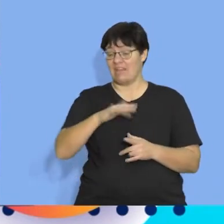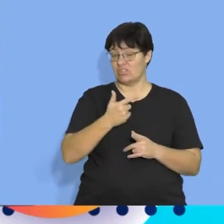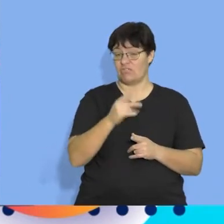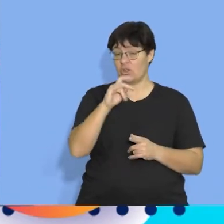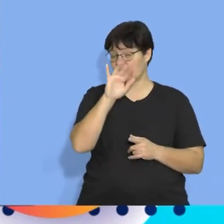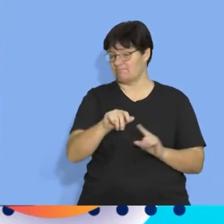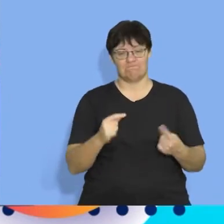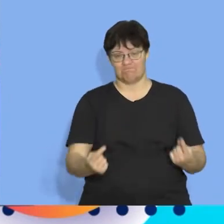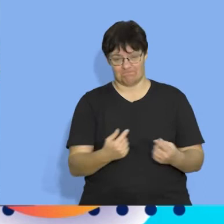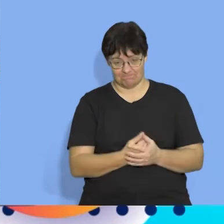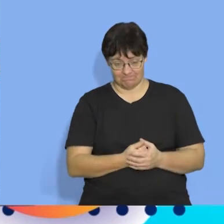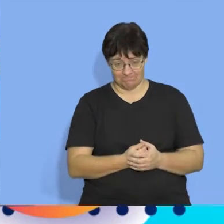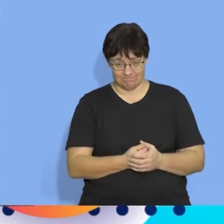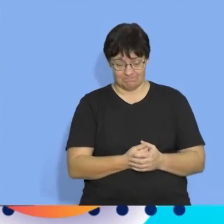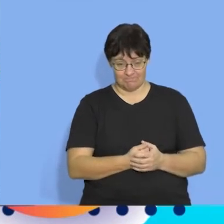average velocity.